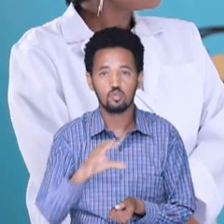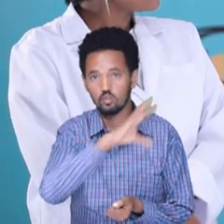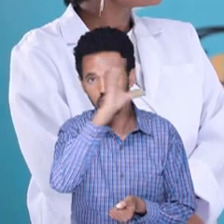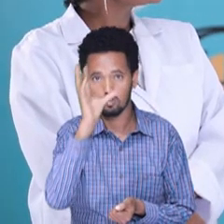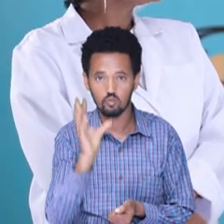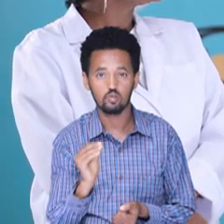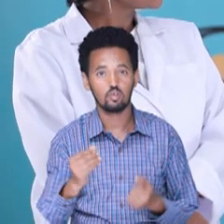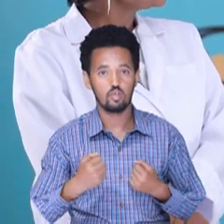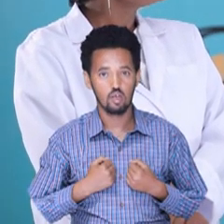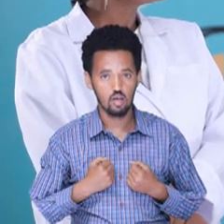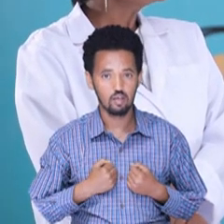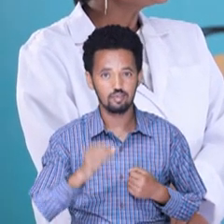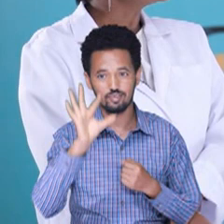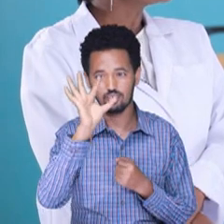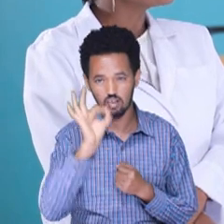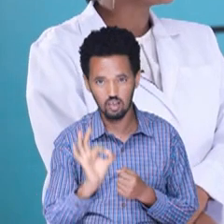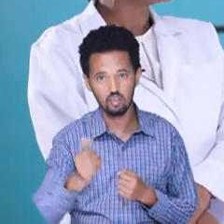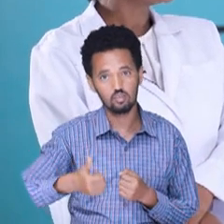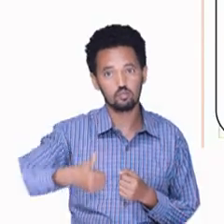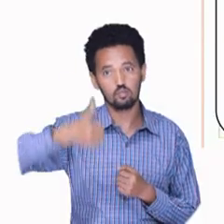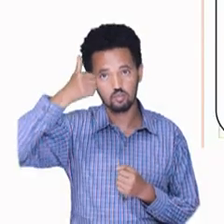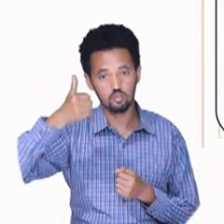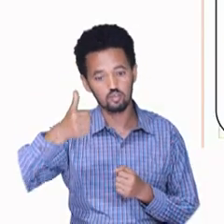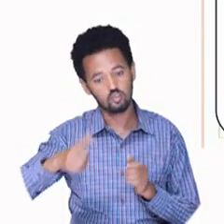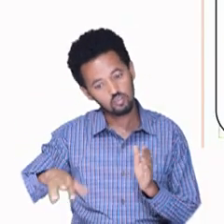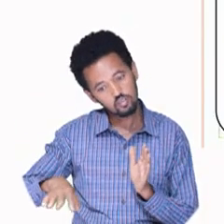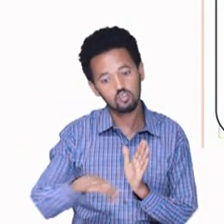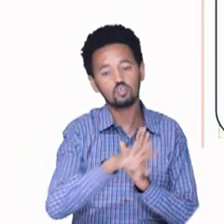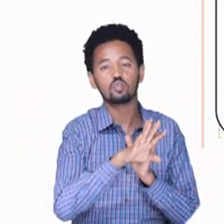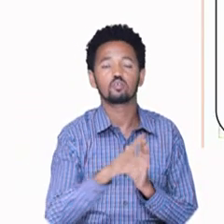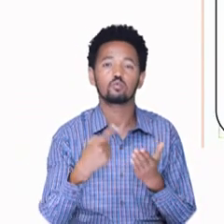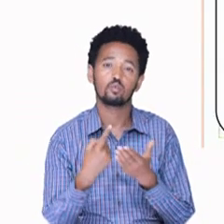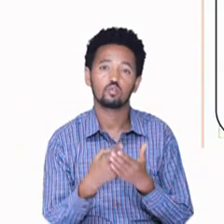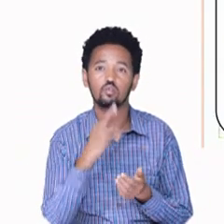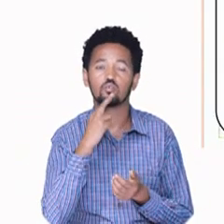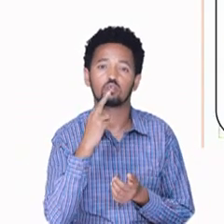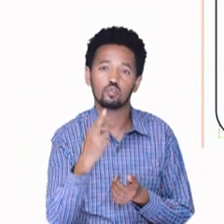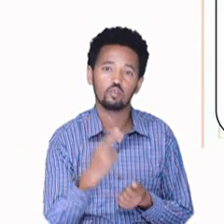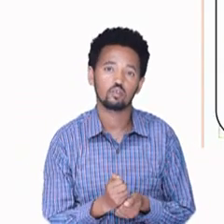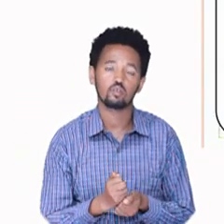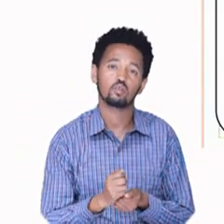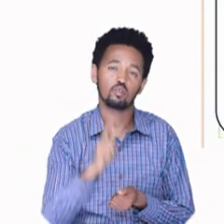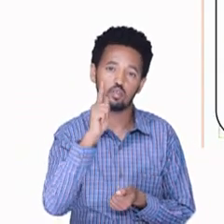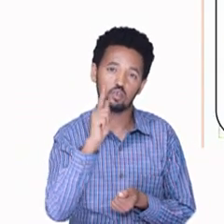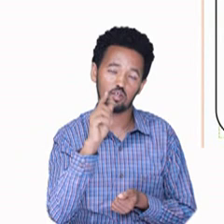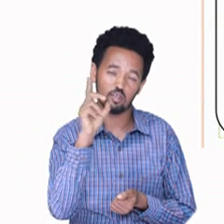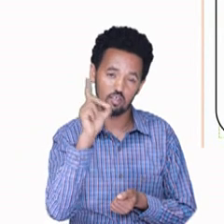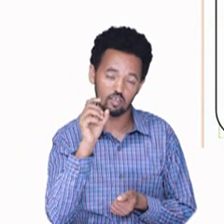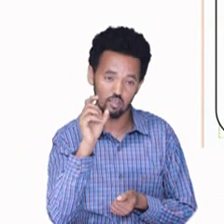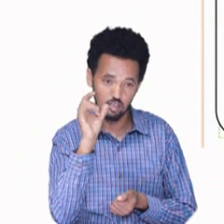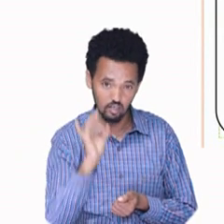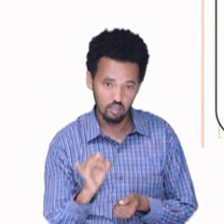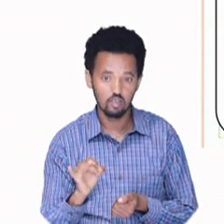Africa has 9 major rivers. These are the Nile River, the